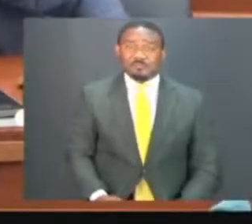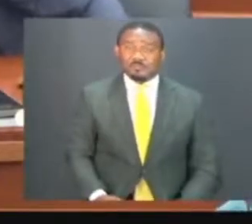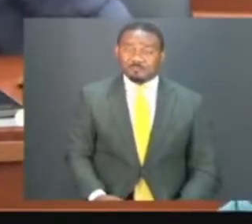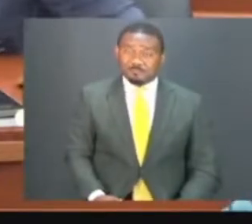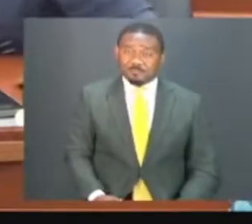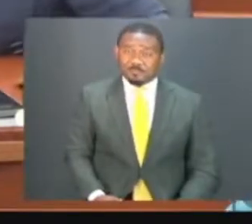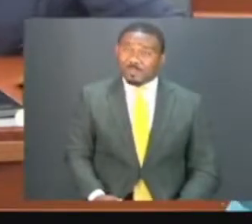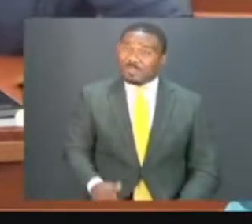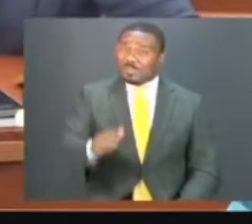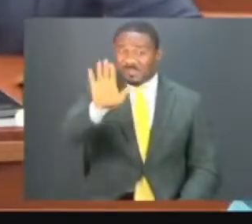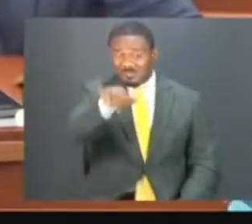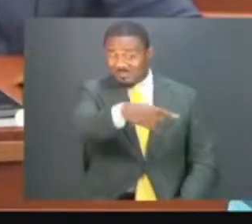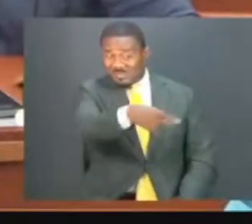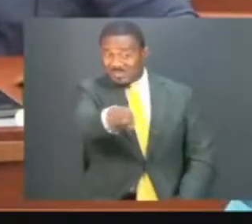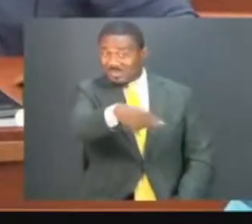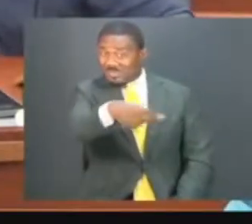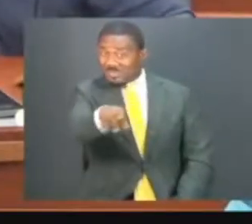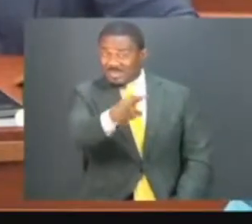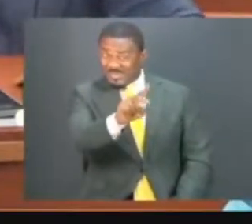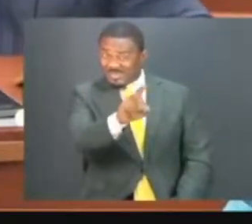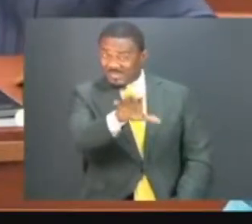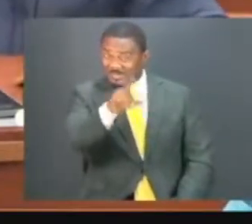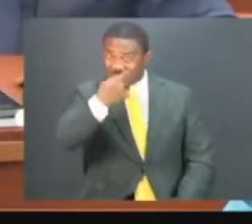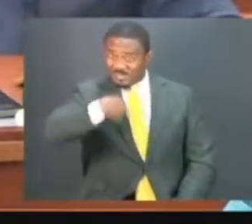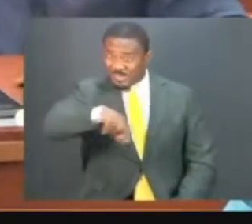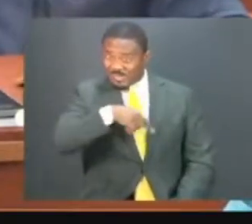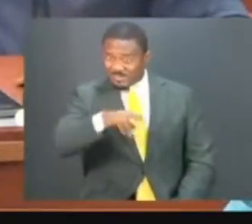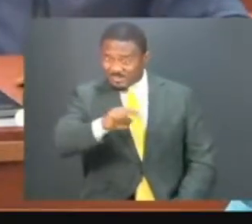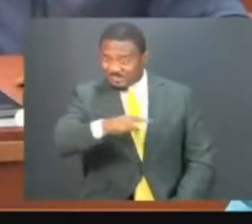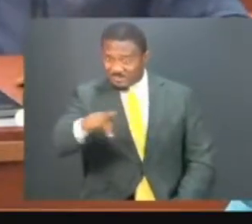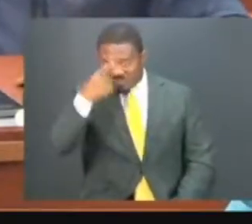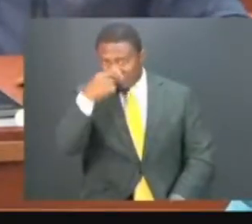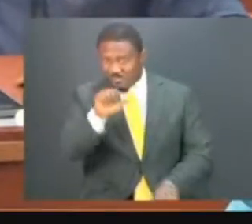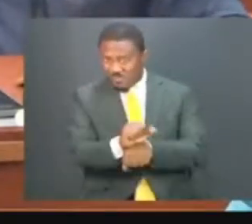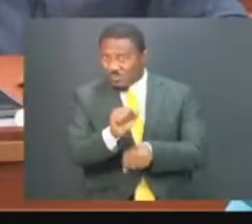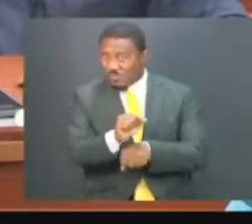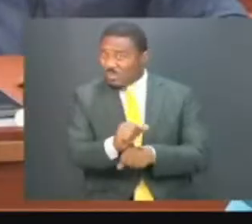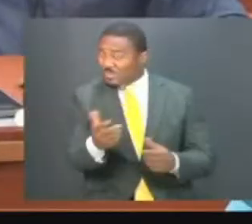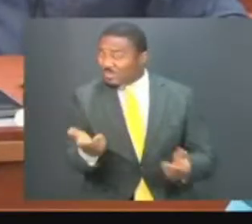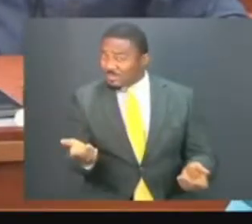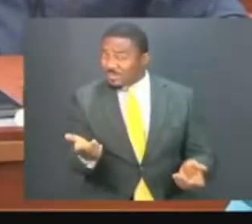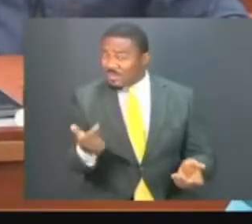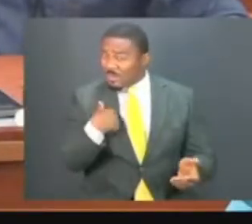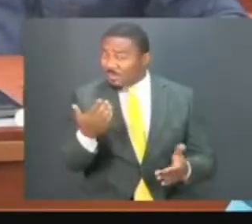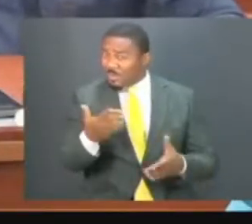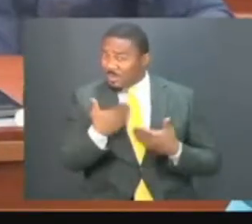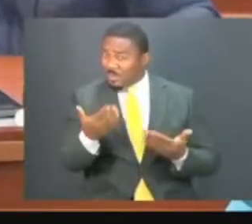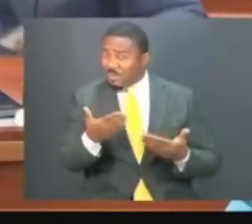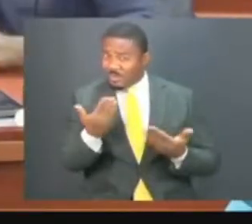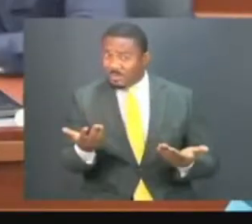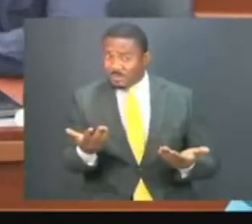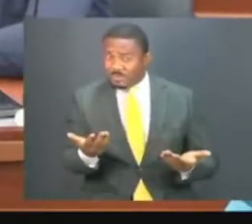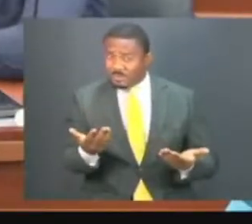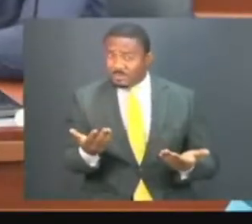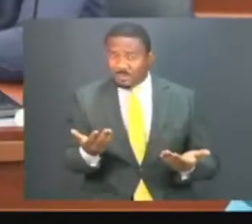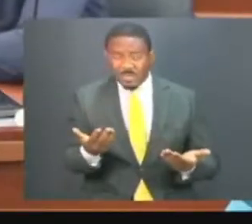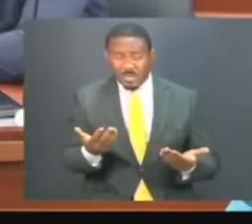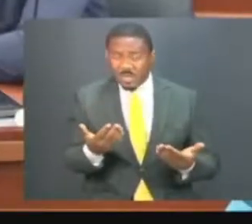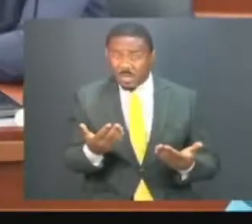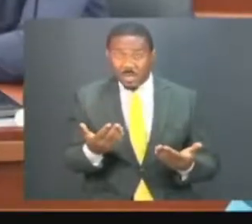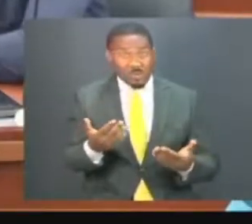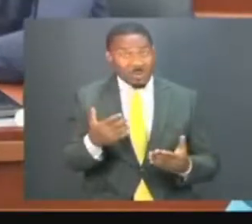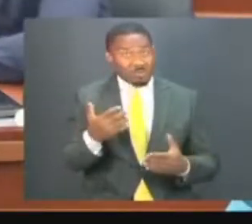do business. That is a fact. And so, I'm happy these comments have been withdrawn, but